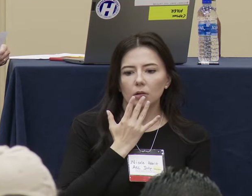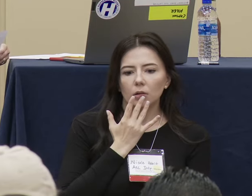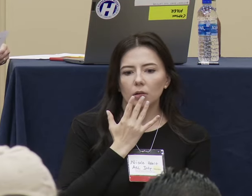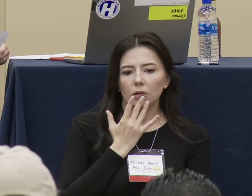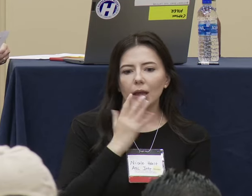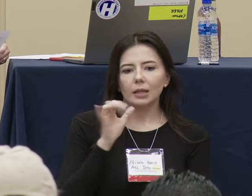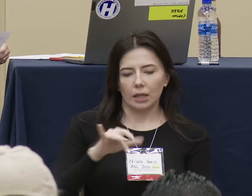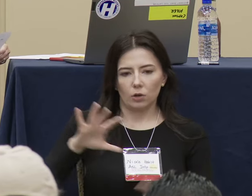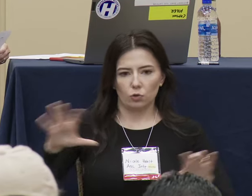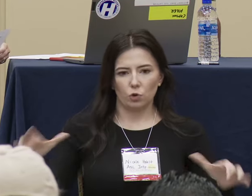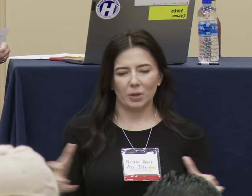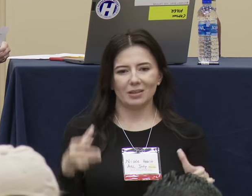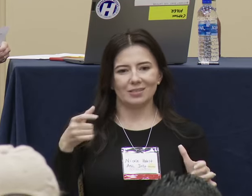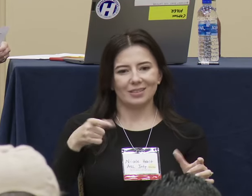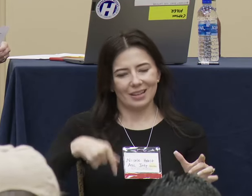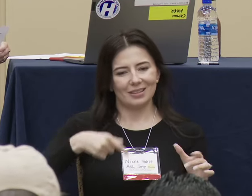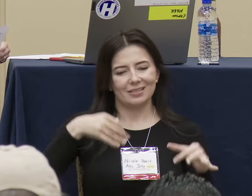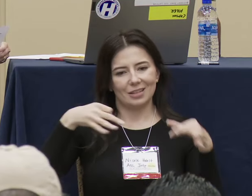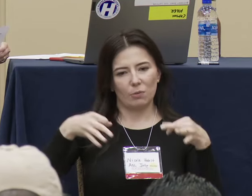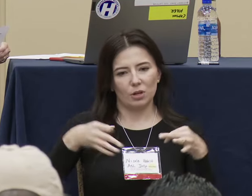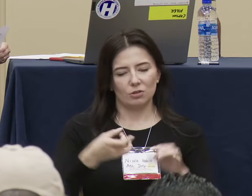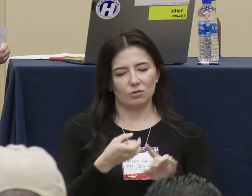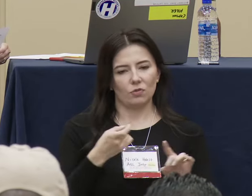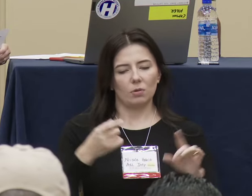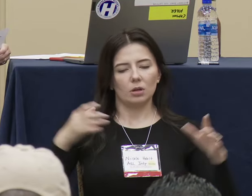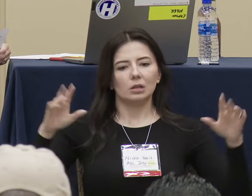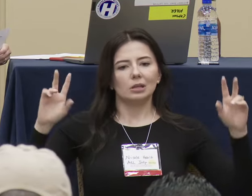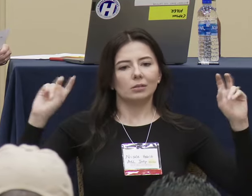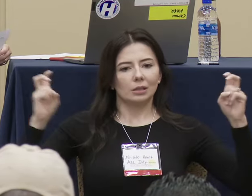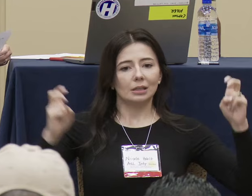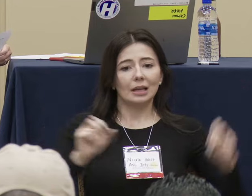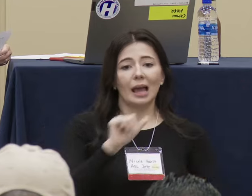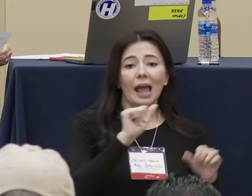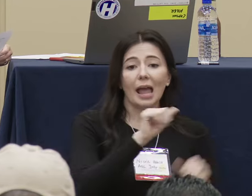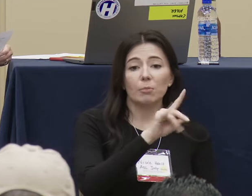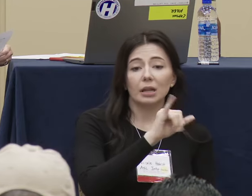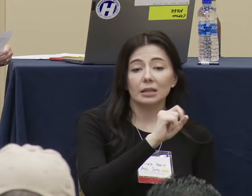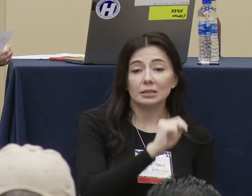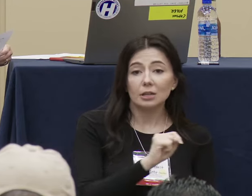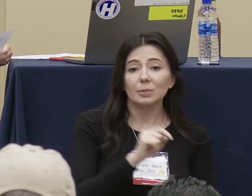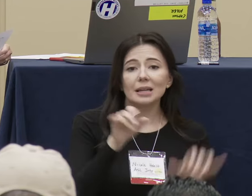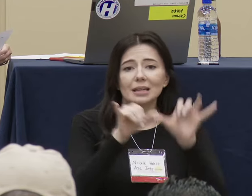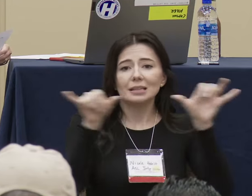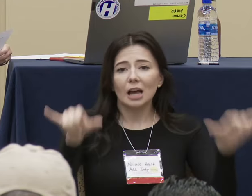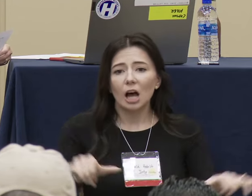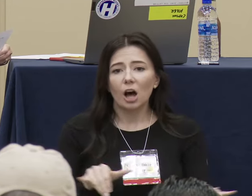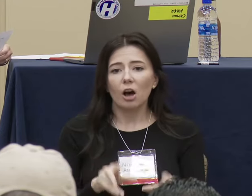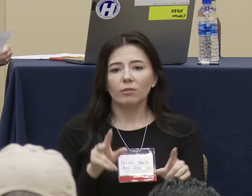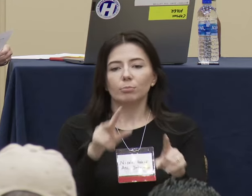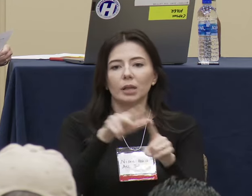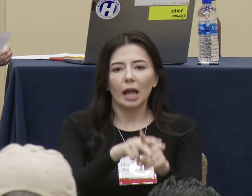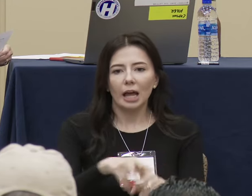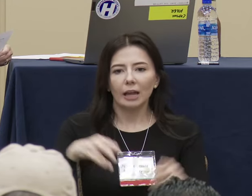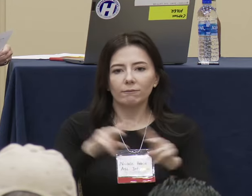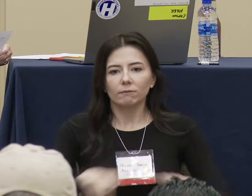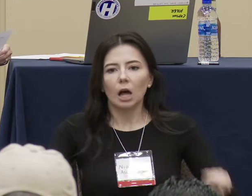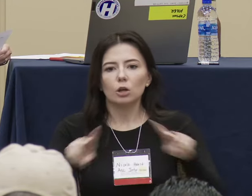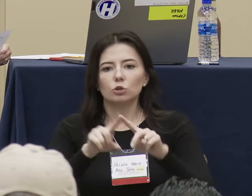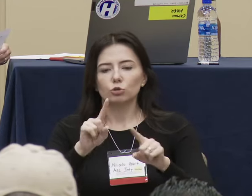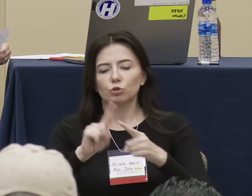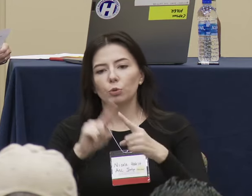And this is a quote. Ableism is a system of assigning value to people's bodies and